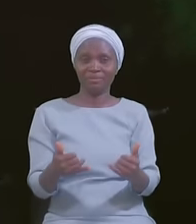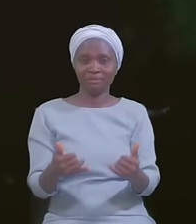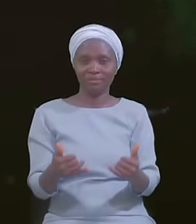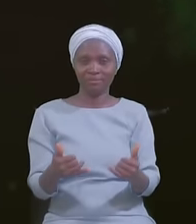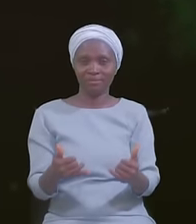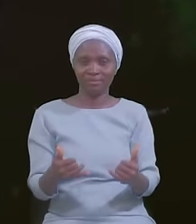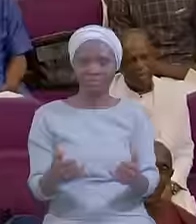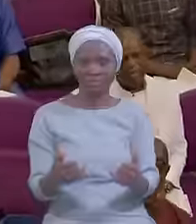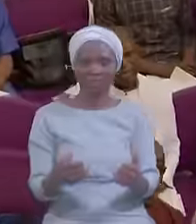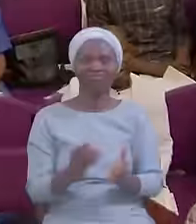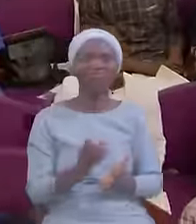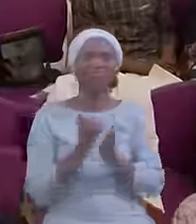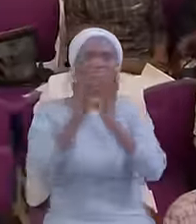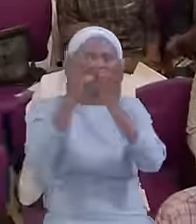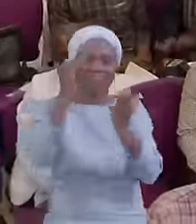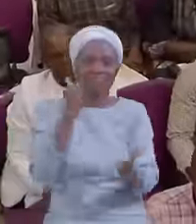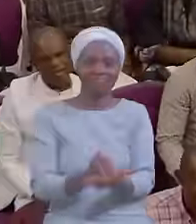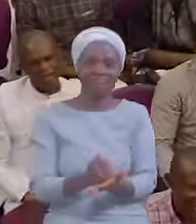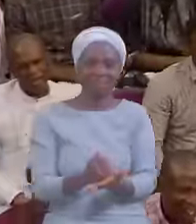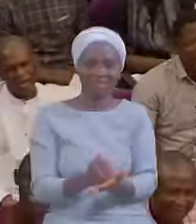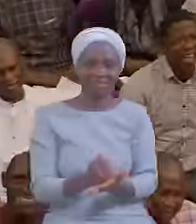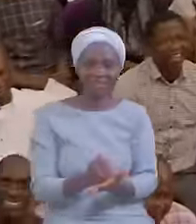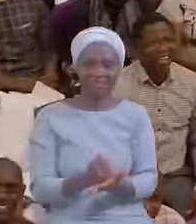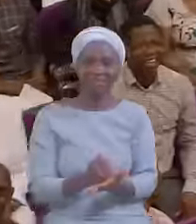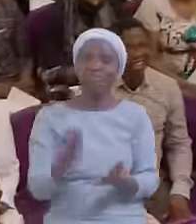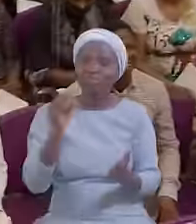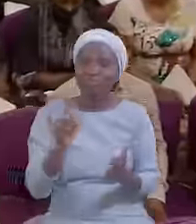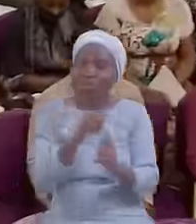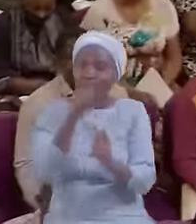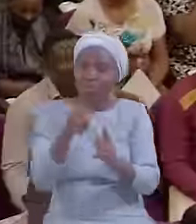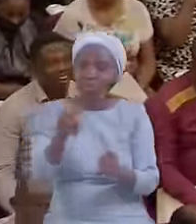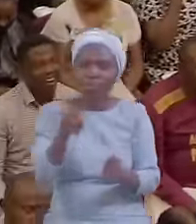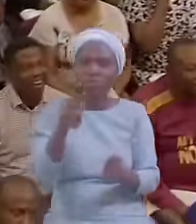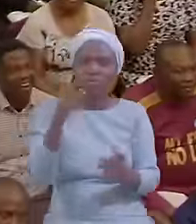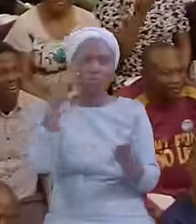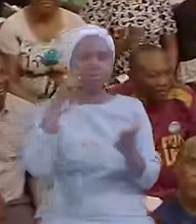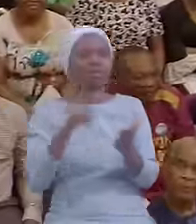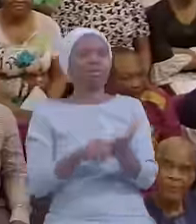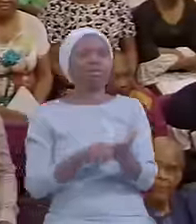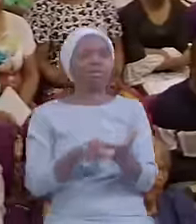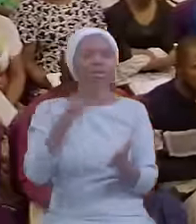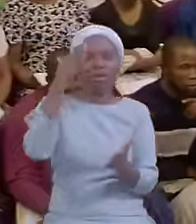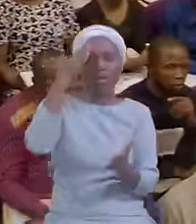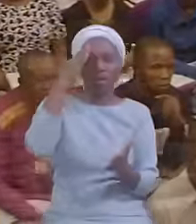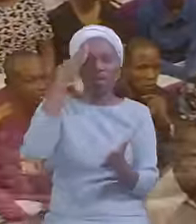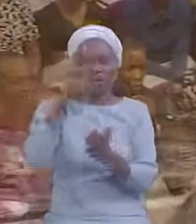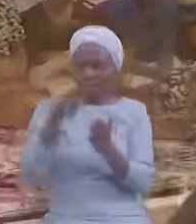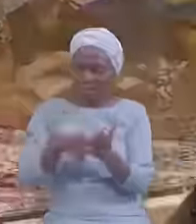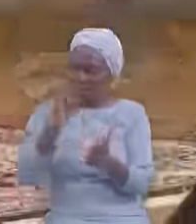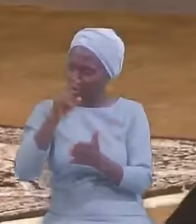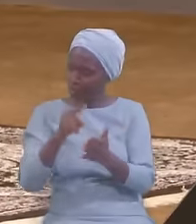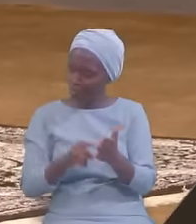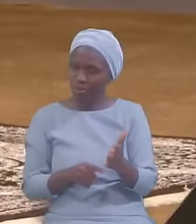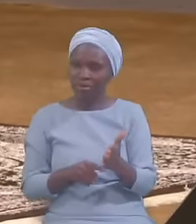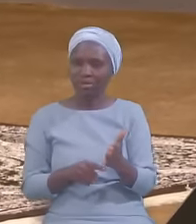That's all you're hearing. And so when you realize this is what I have done for